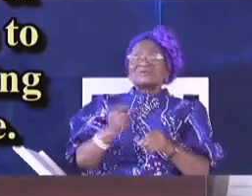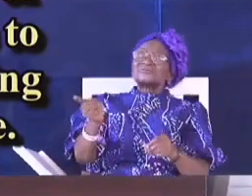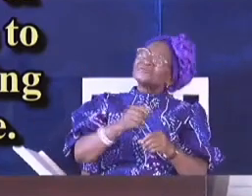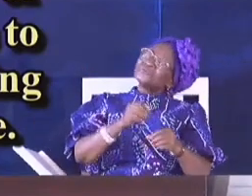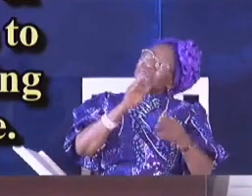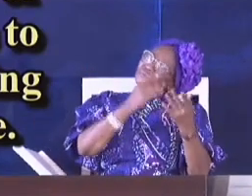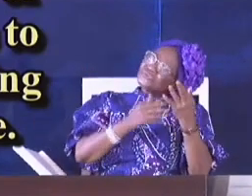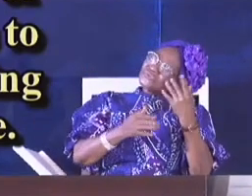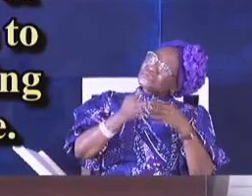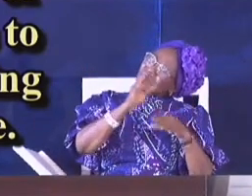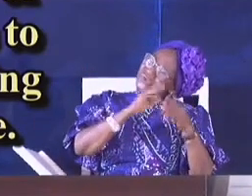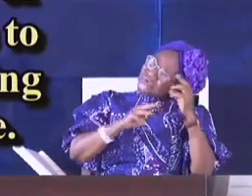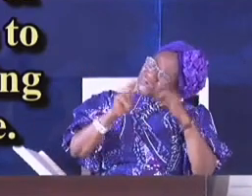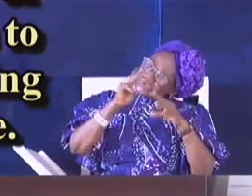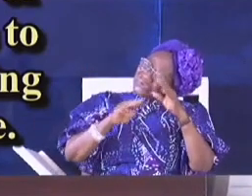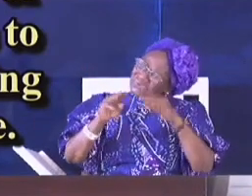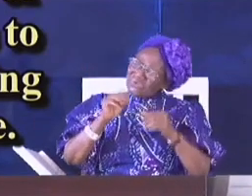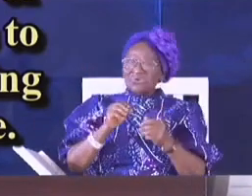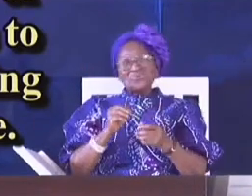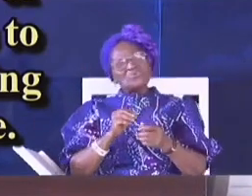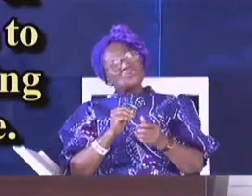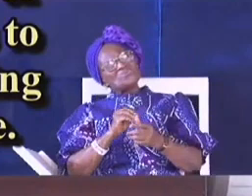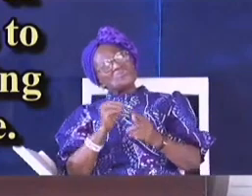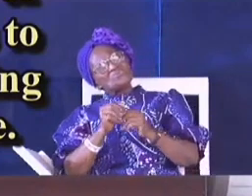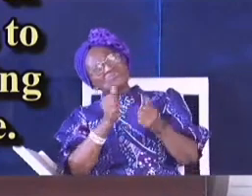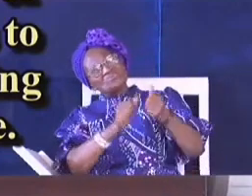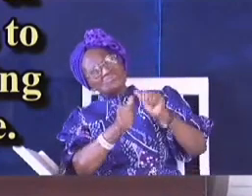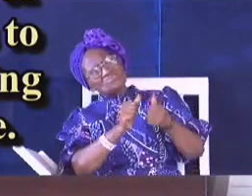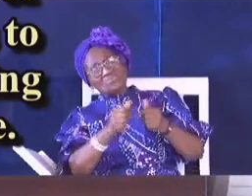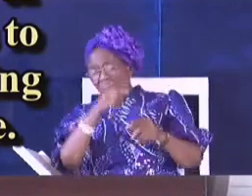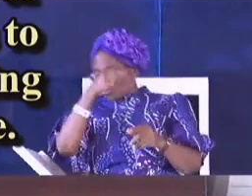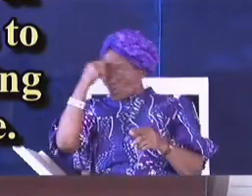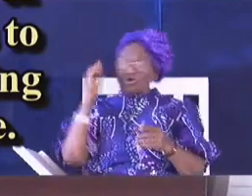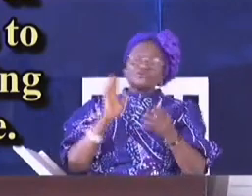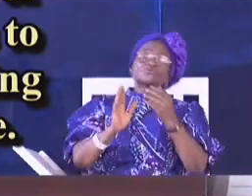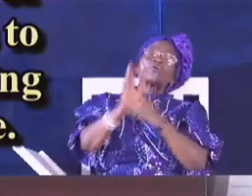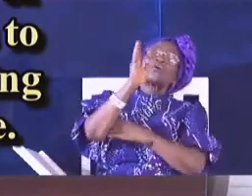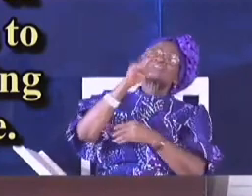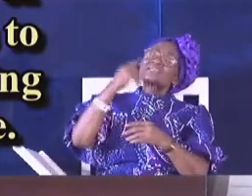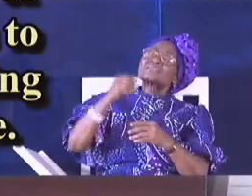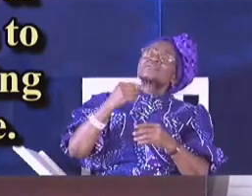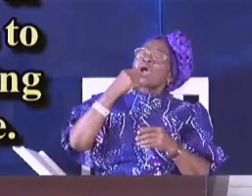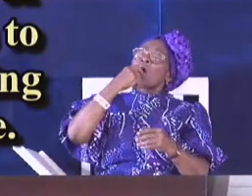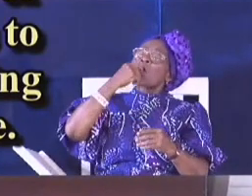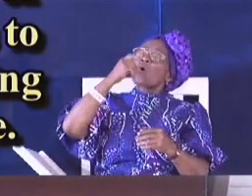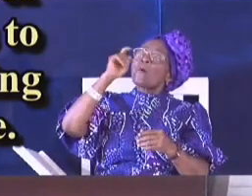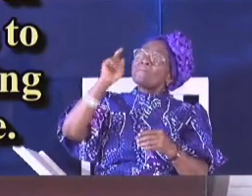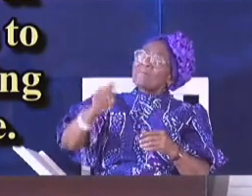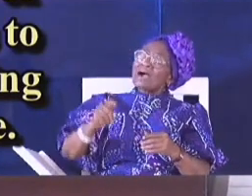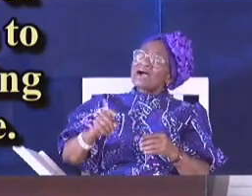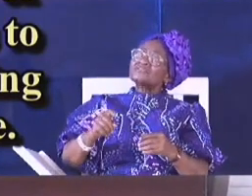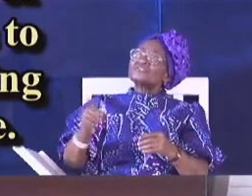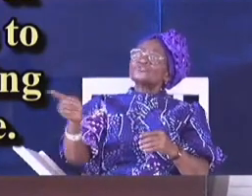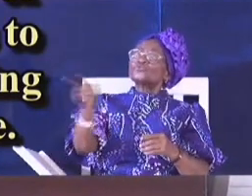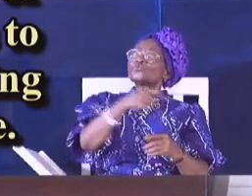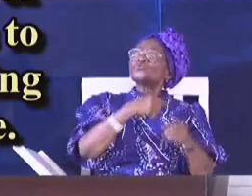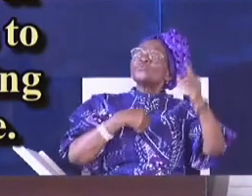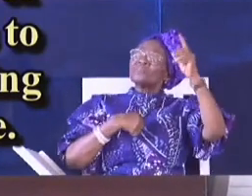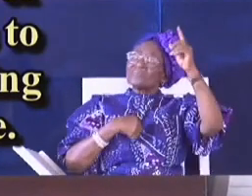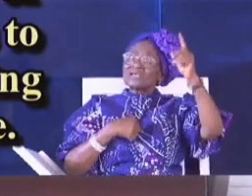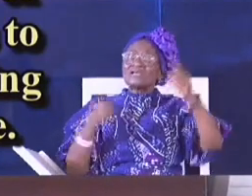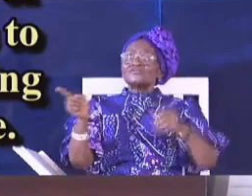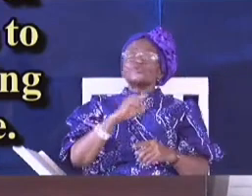problem, because God says, command you me. You're going to issue decrees